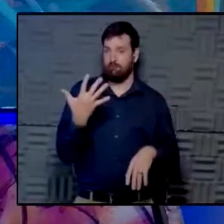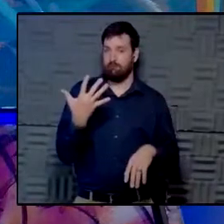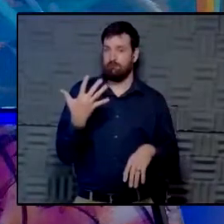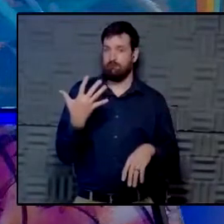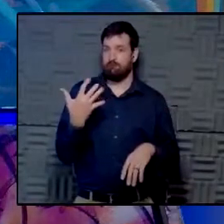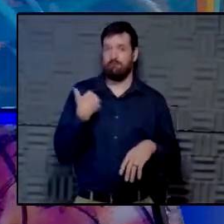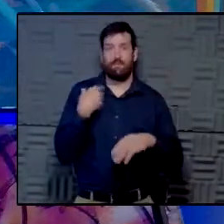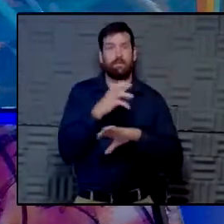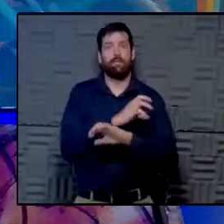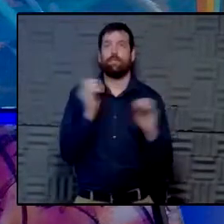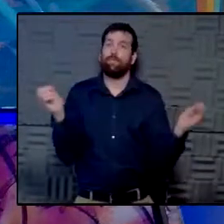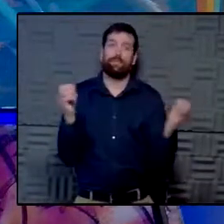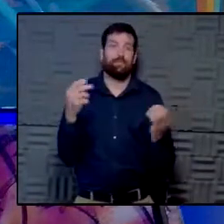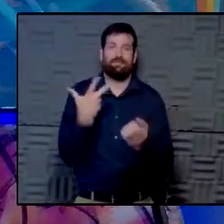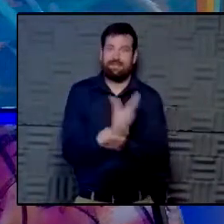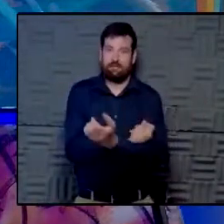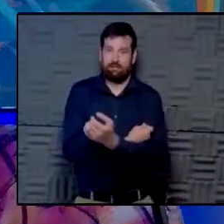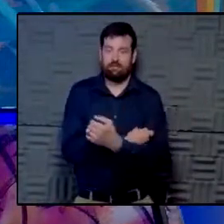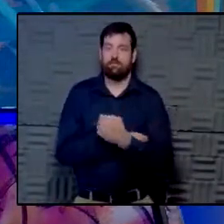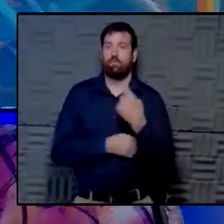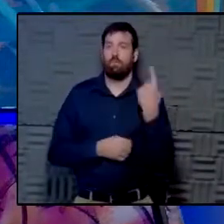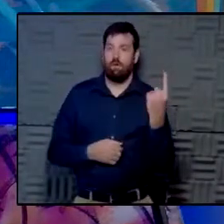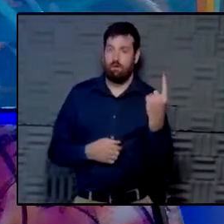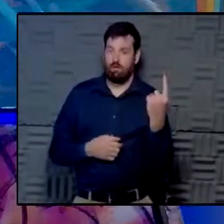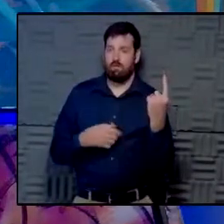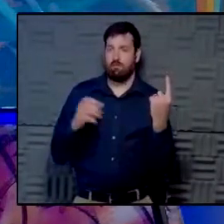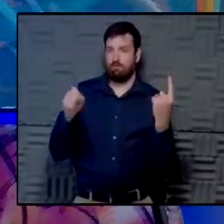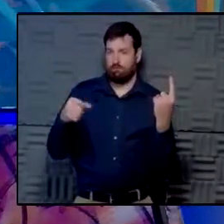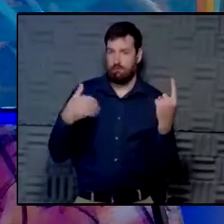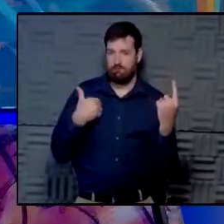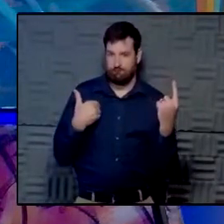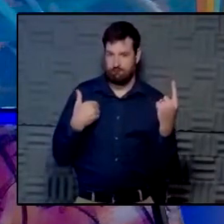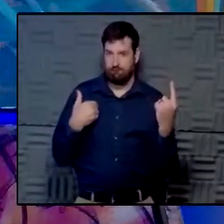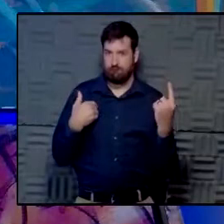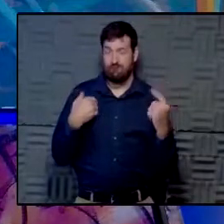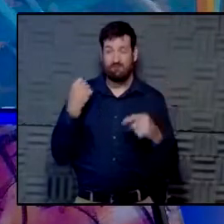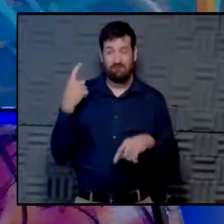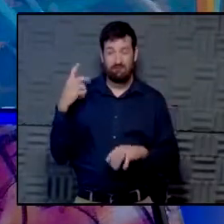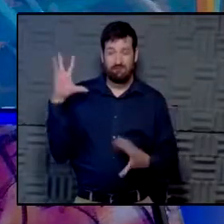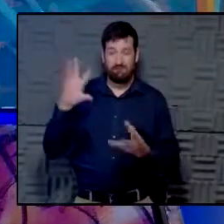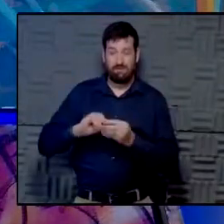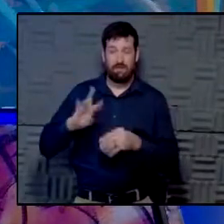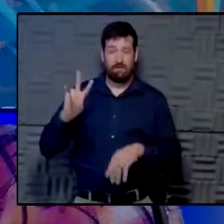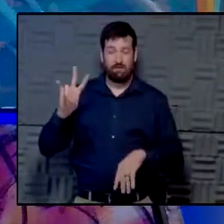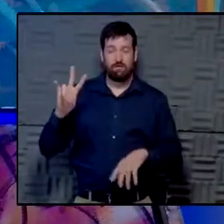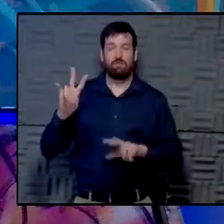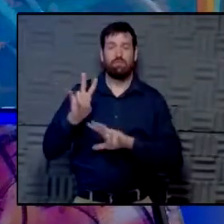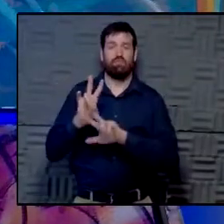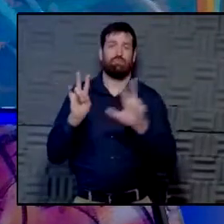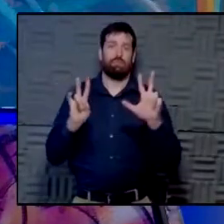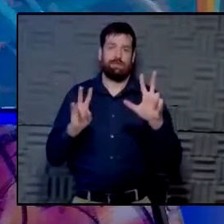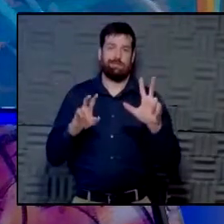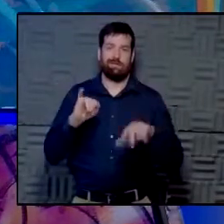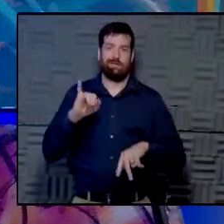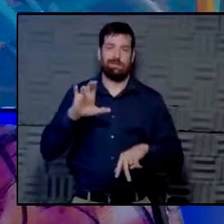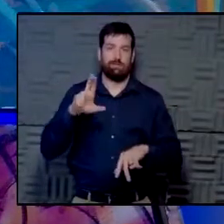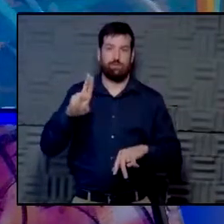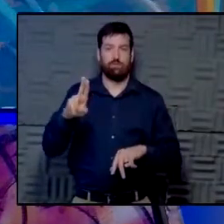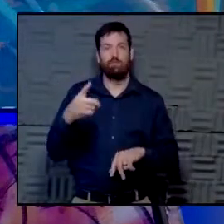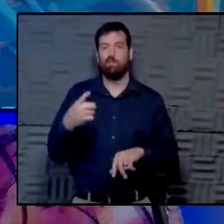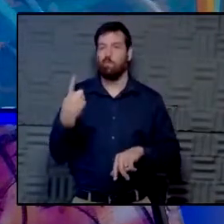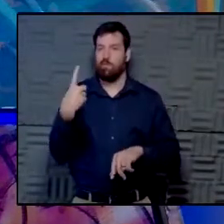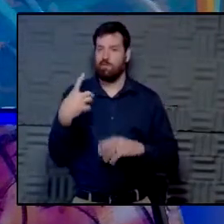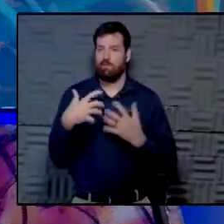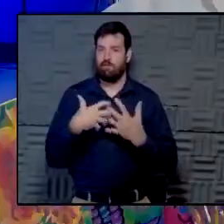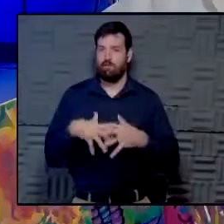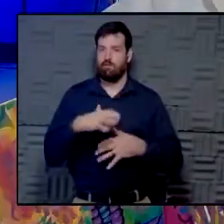have no vaccination at all. 1 does. And of those 7 active infections, we have 3 in the ICU and 1 on the ventilator.